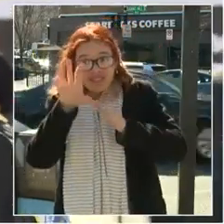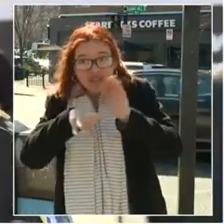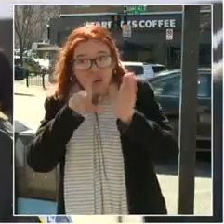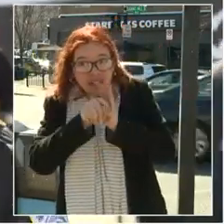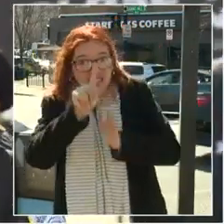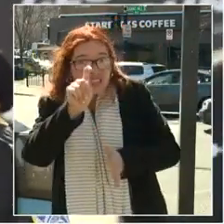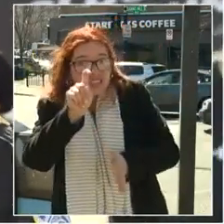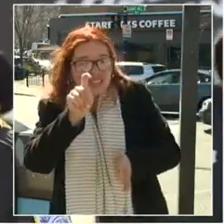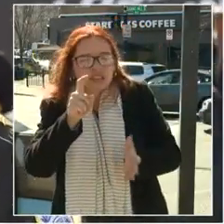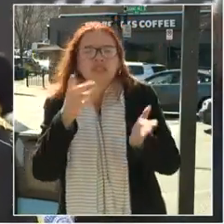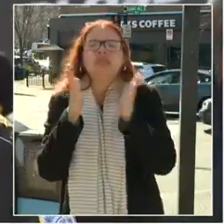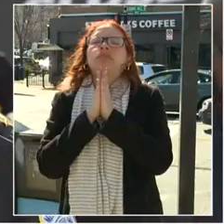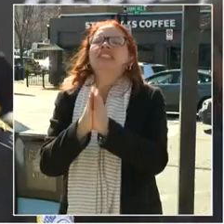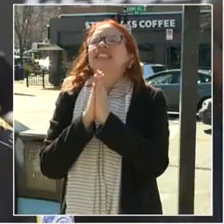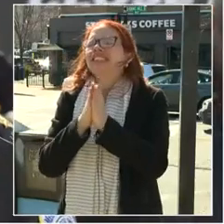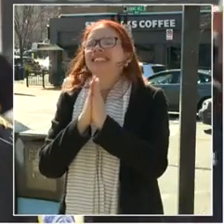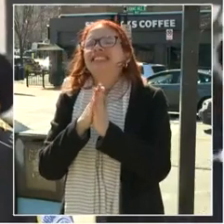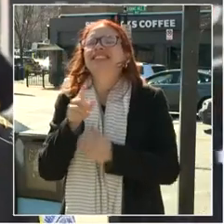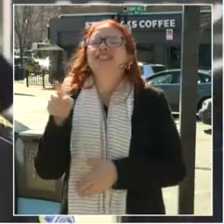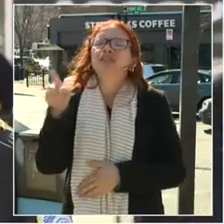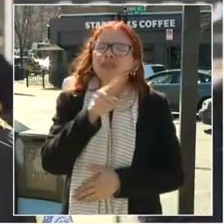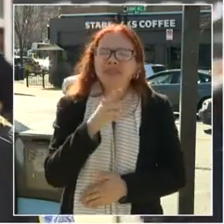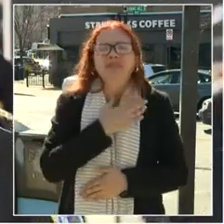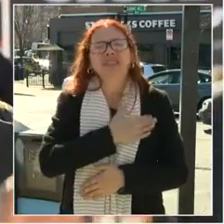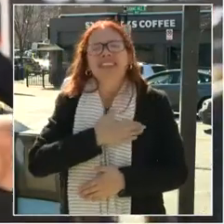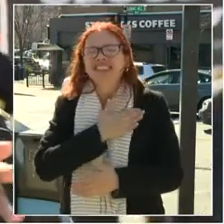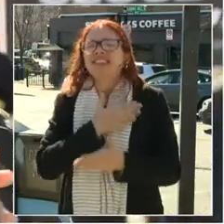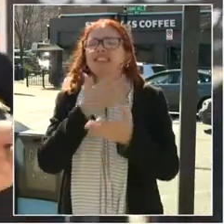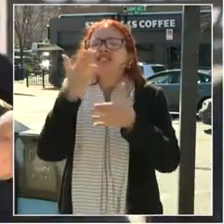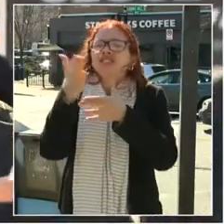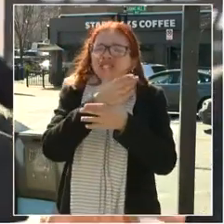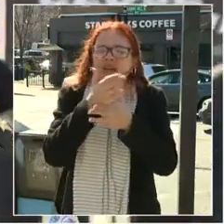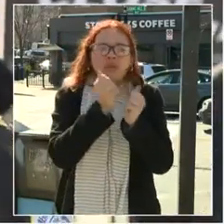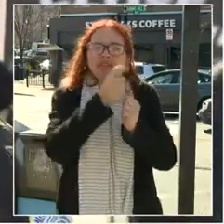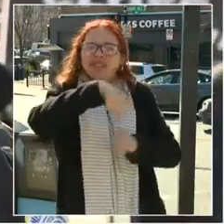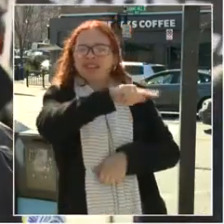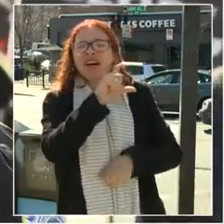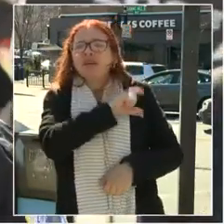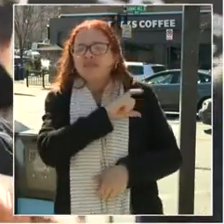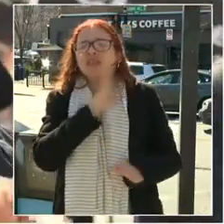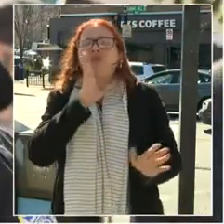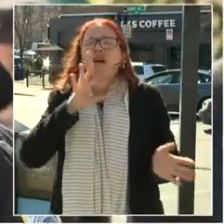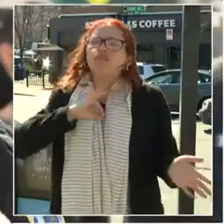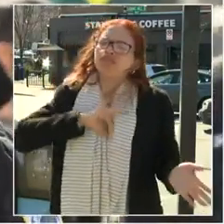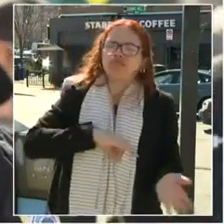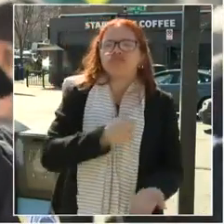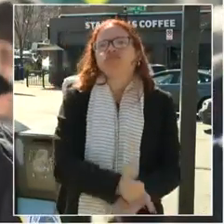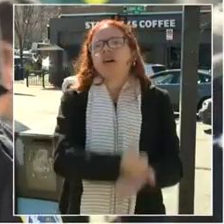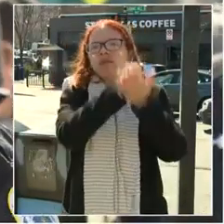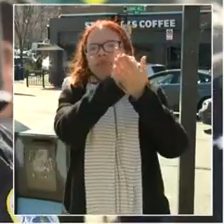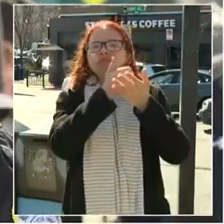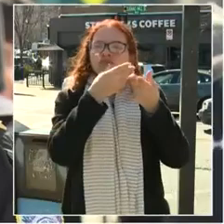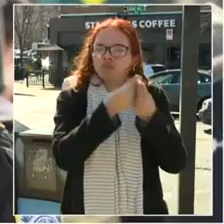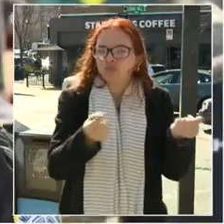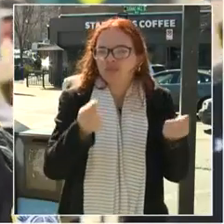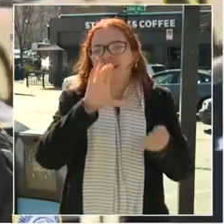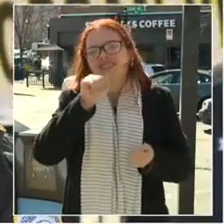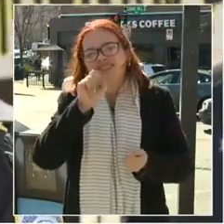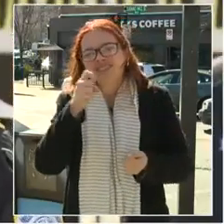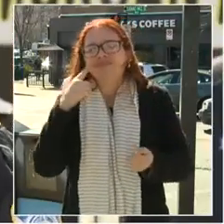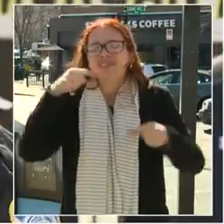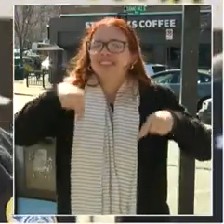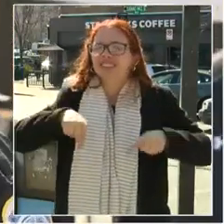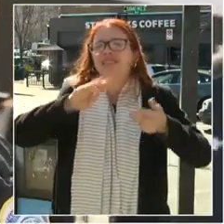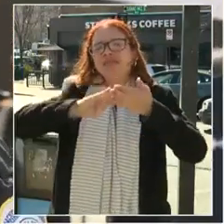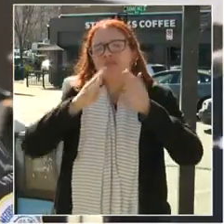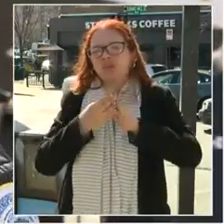you. That information should be shared with law enforcement. It benefits everybody. It benefits everybody in this community, your